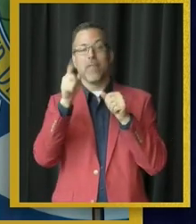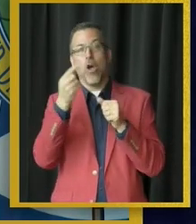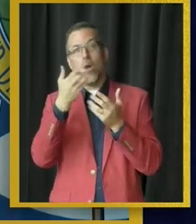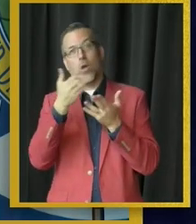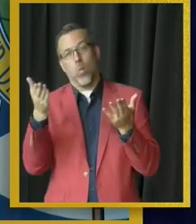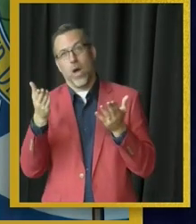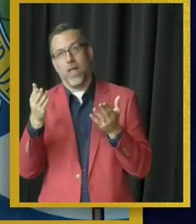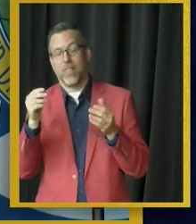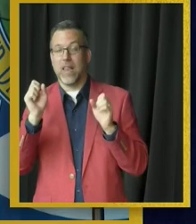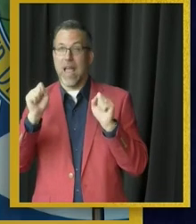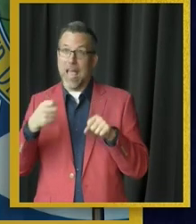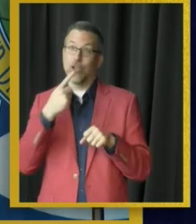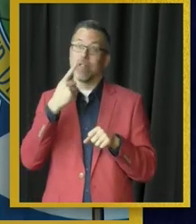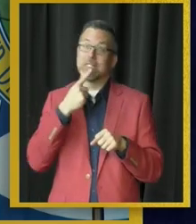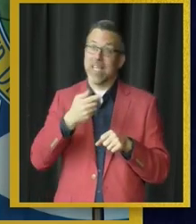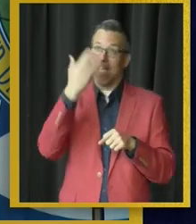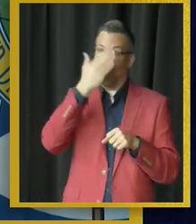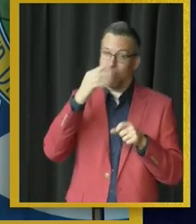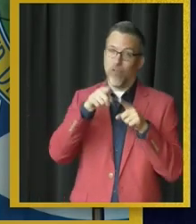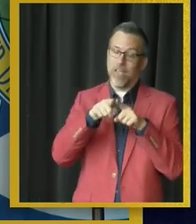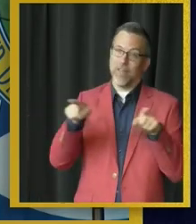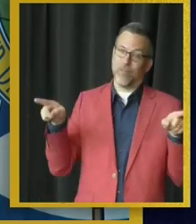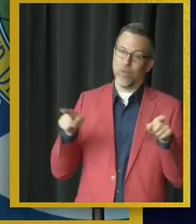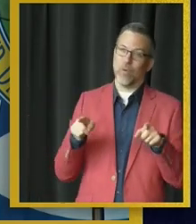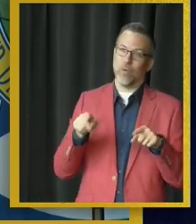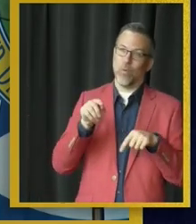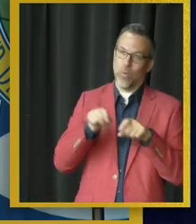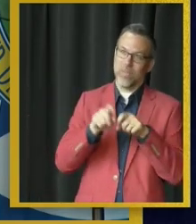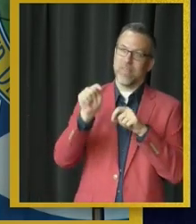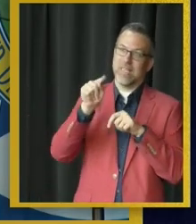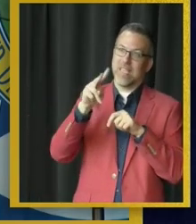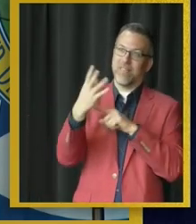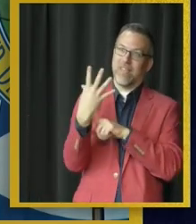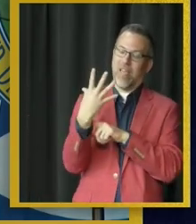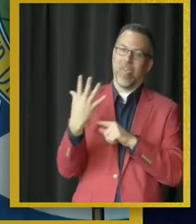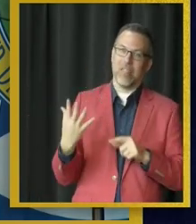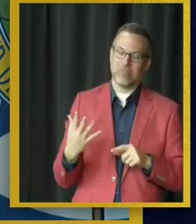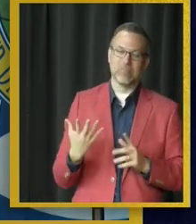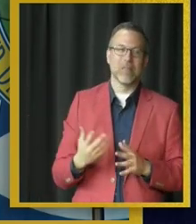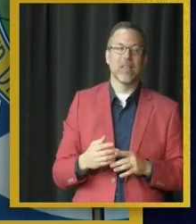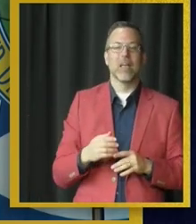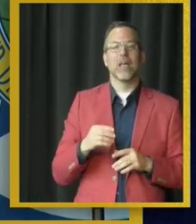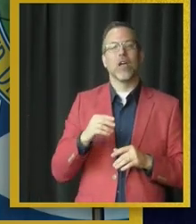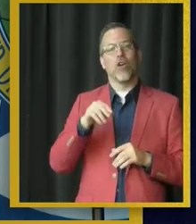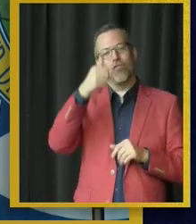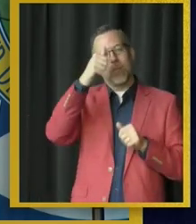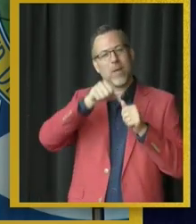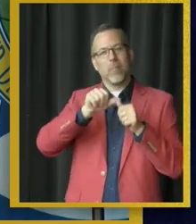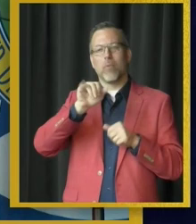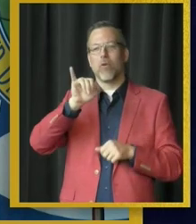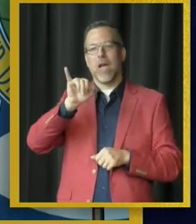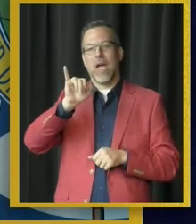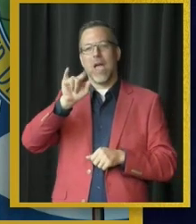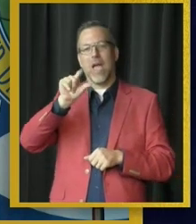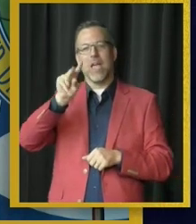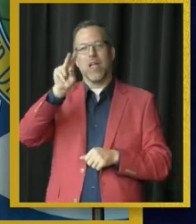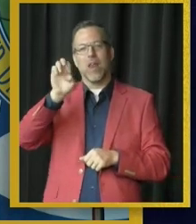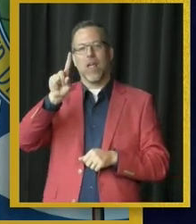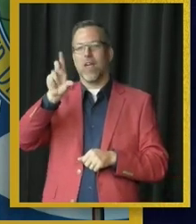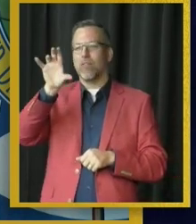came to my mind that I could say in front of a televised audience, was the episode from the I Love Lucy